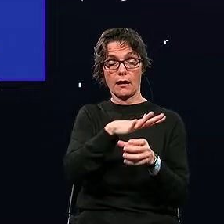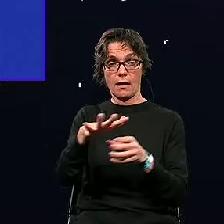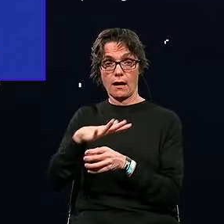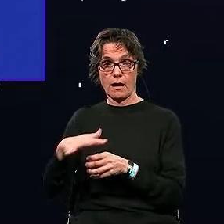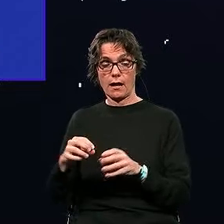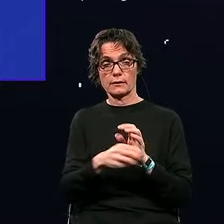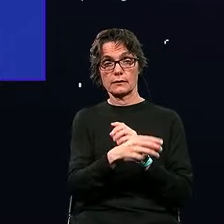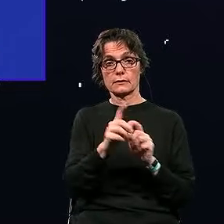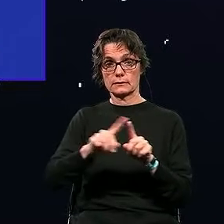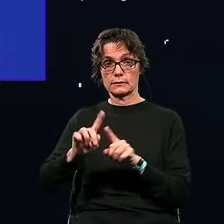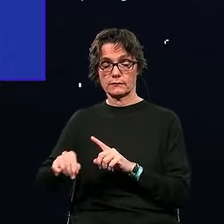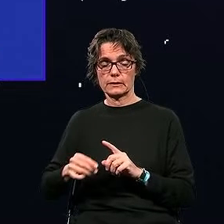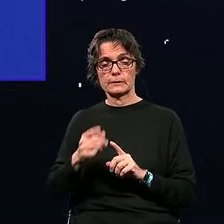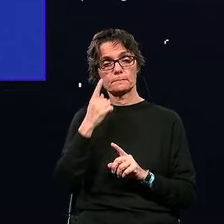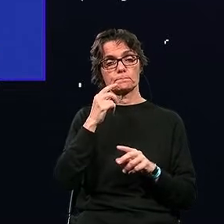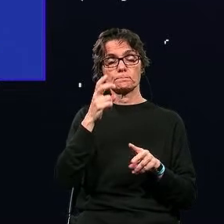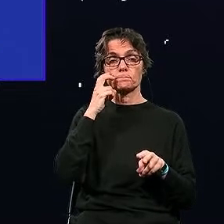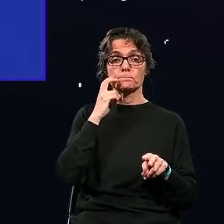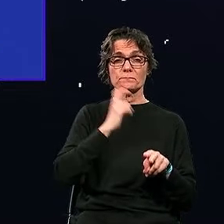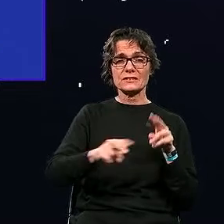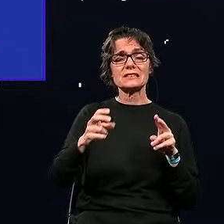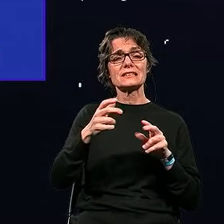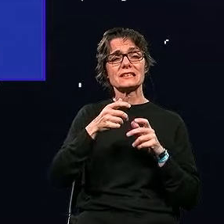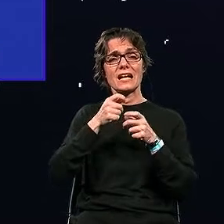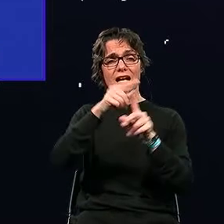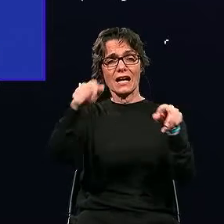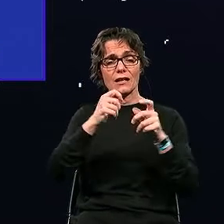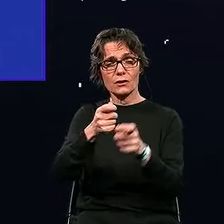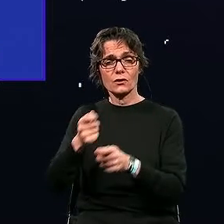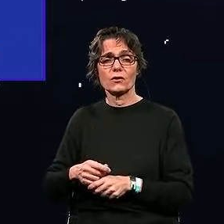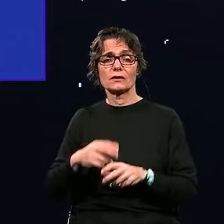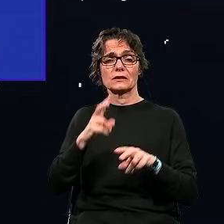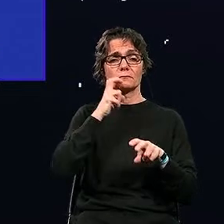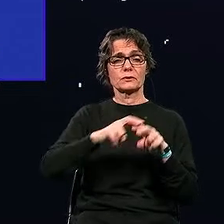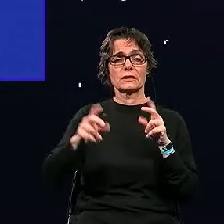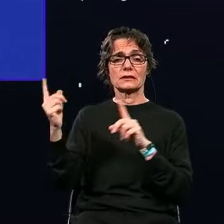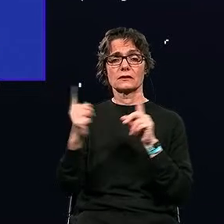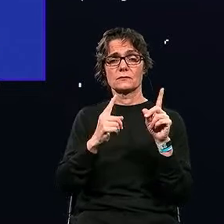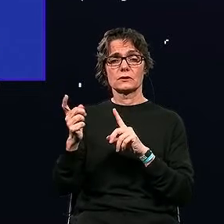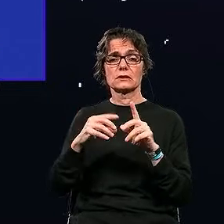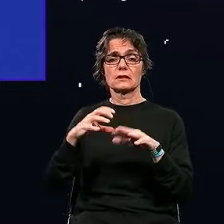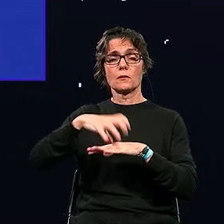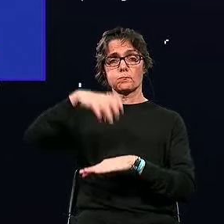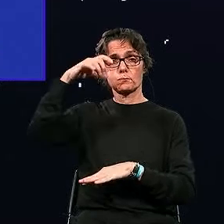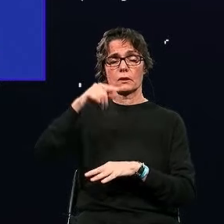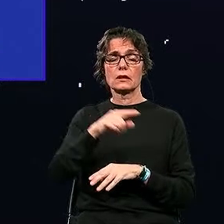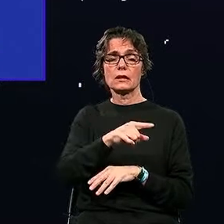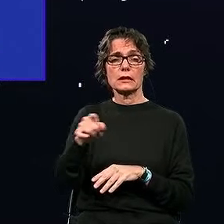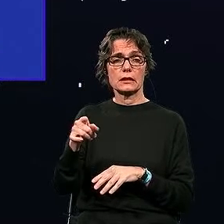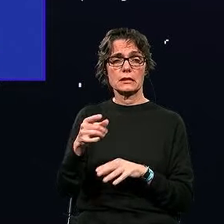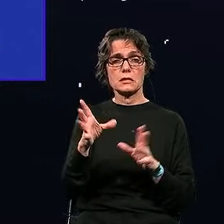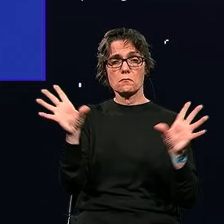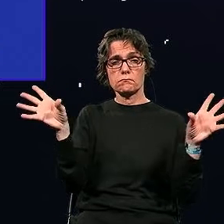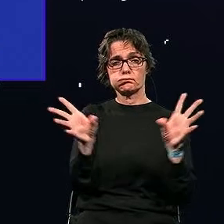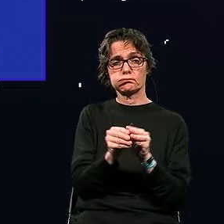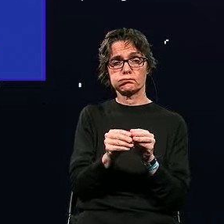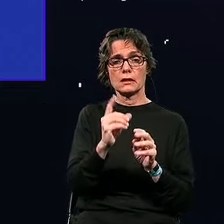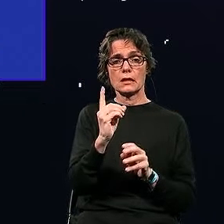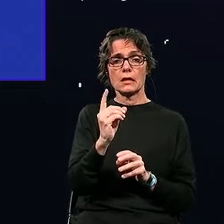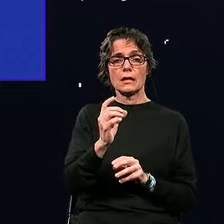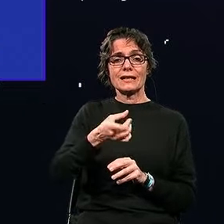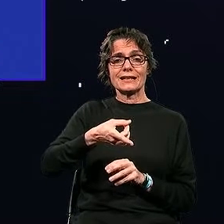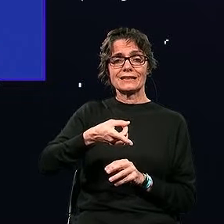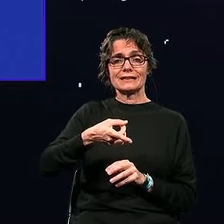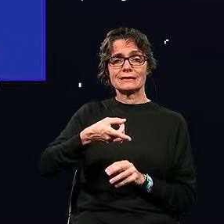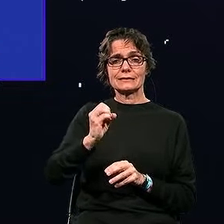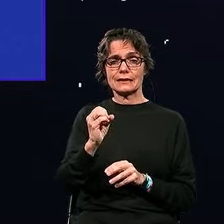we look at energy, agriculture, industry, transportation, and buildings, combined, they account for about 90% of all the greenhouse